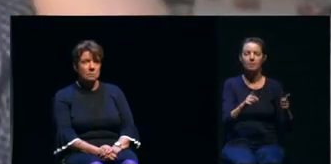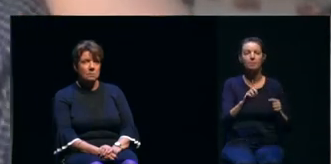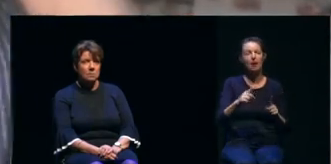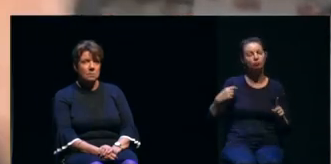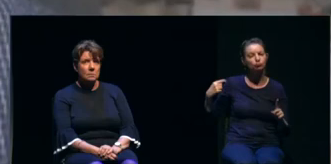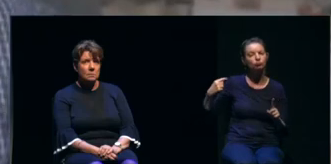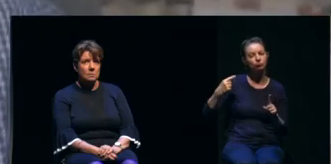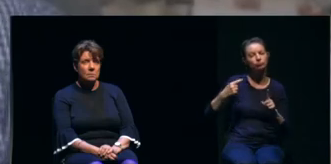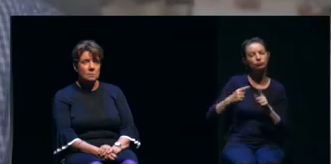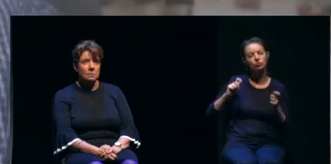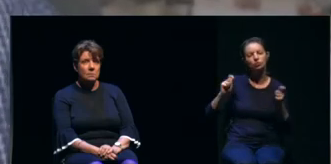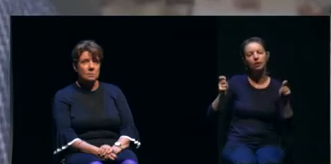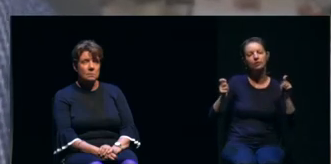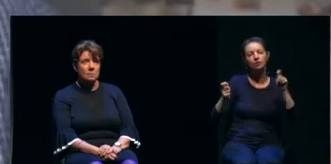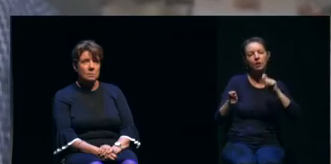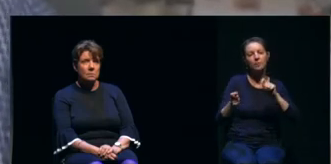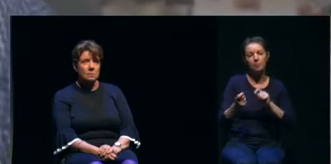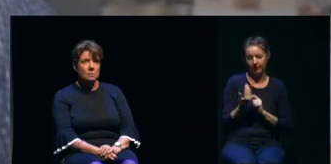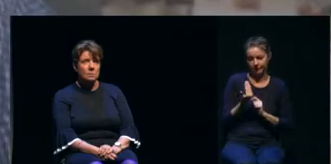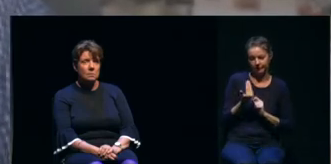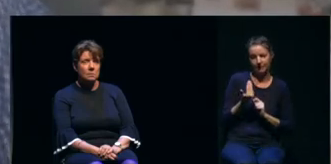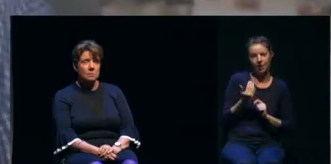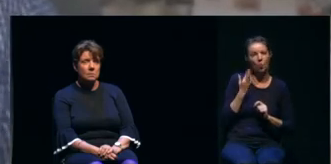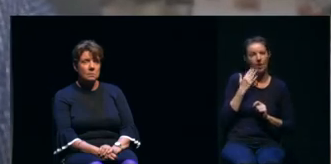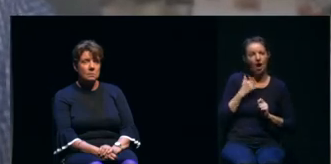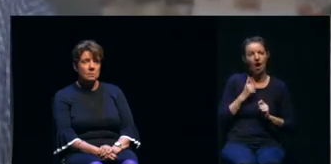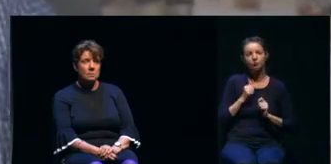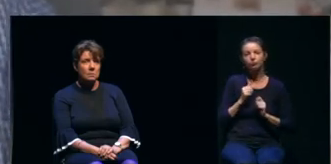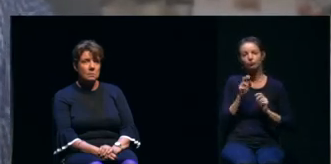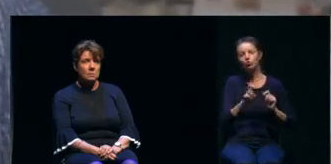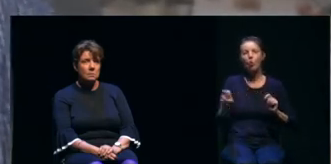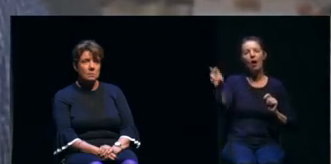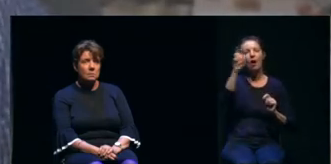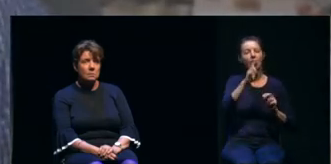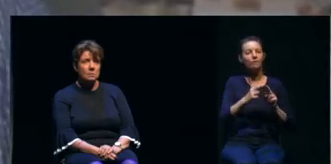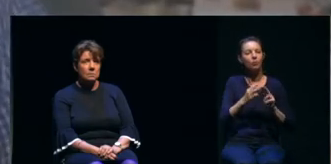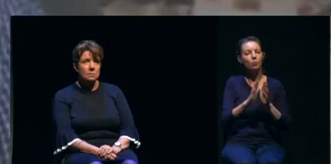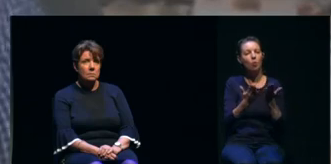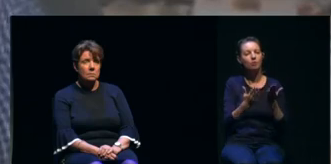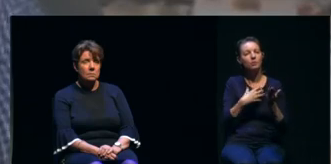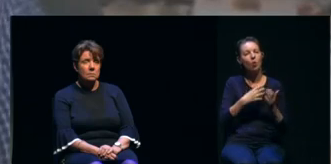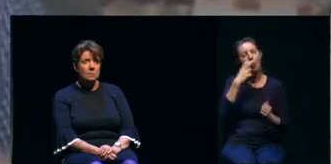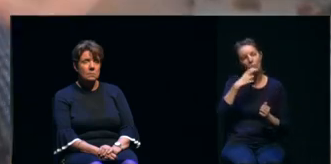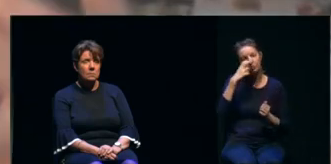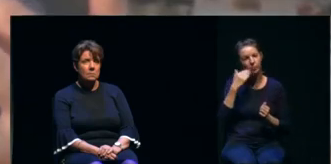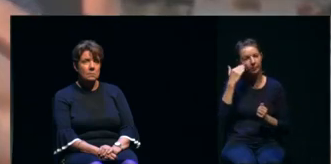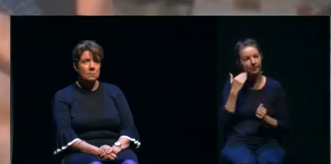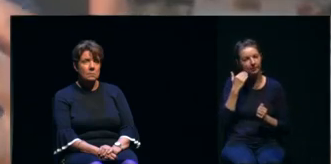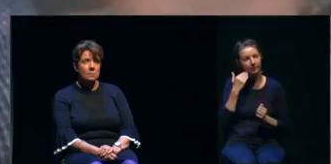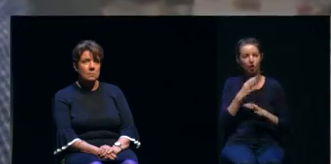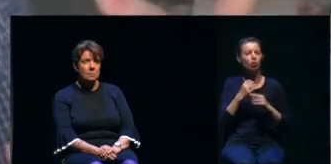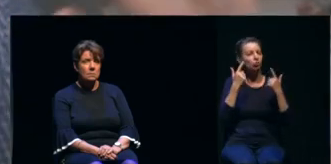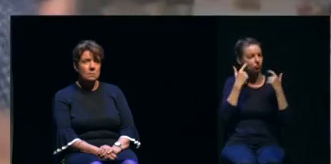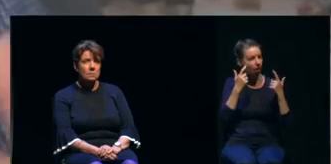time, things changed. And in the last couple of years when I've done my book tours, it's been older women, it's been middle-aged women who, there's no